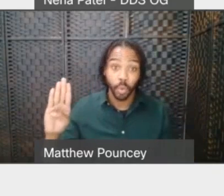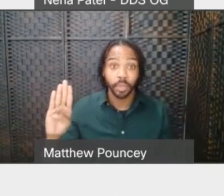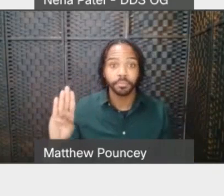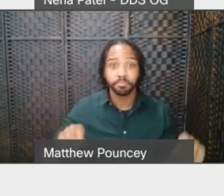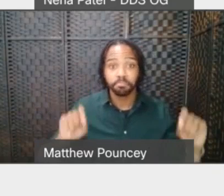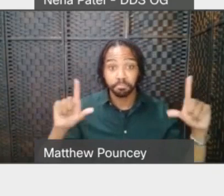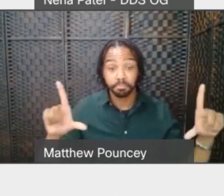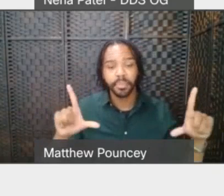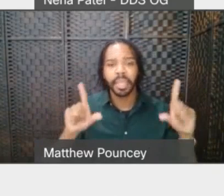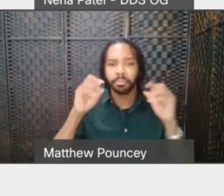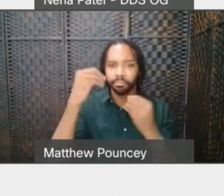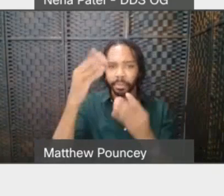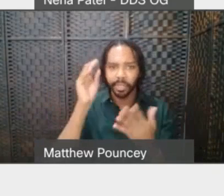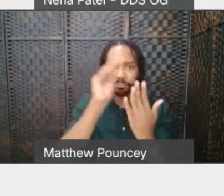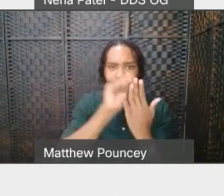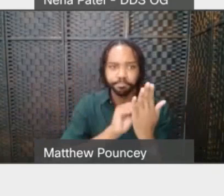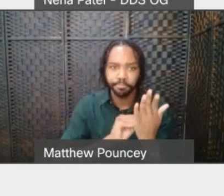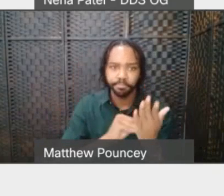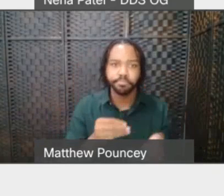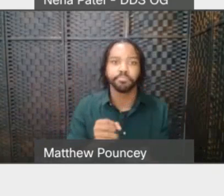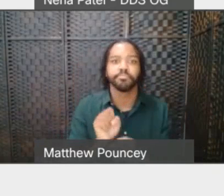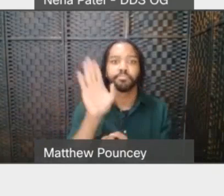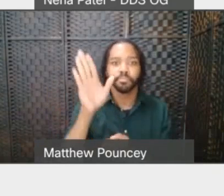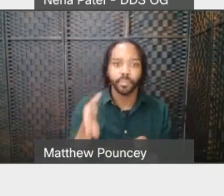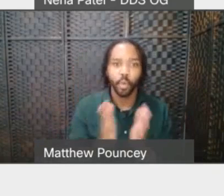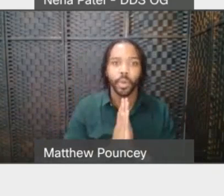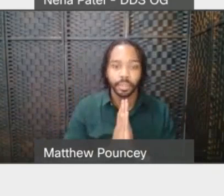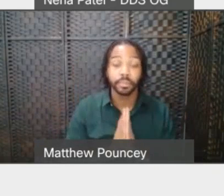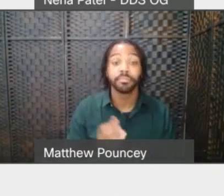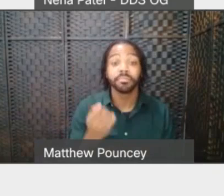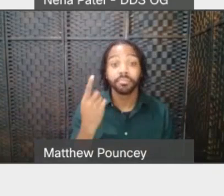request. The providers do not